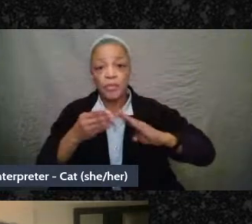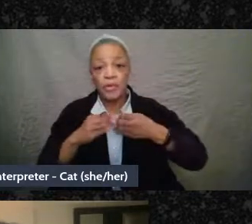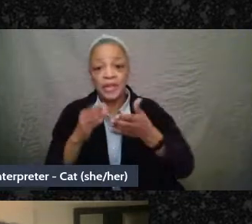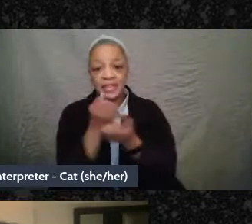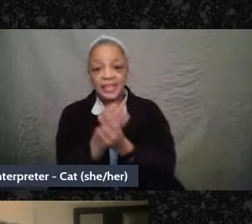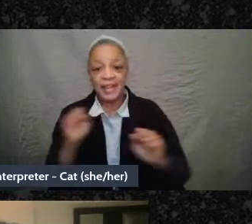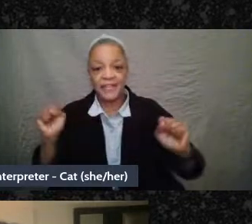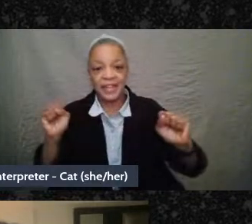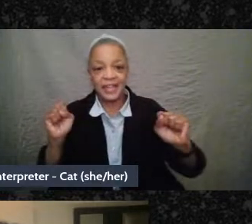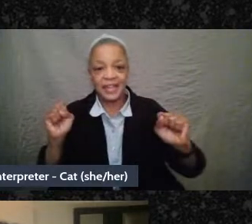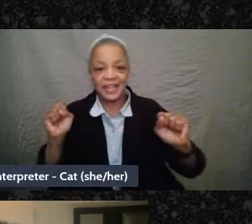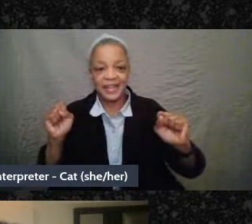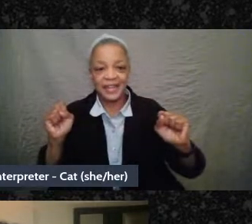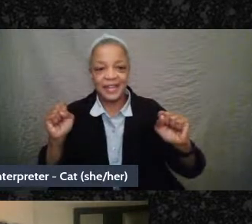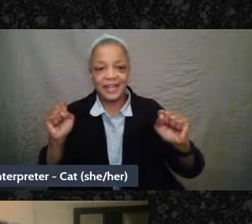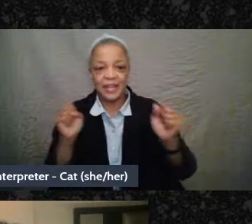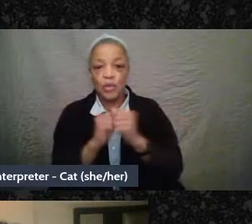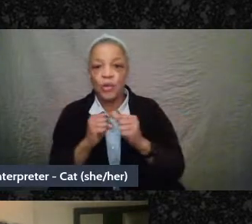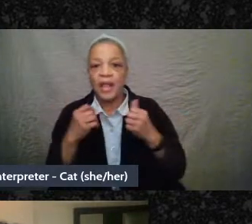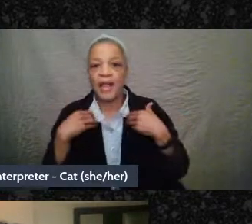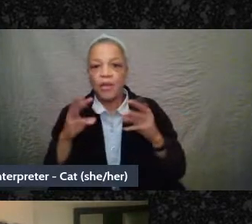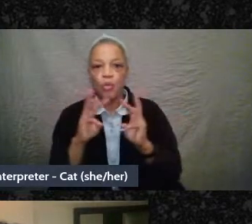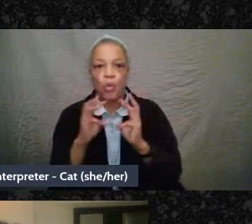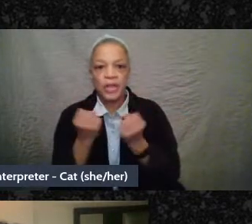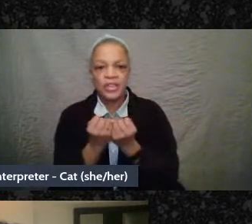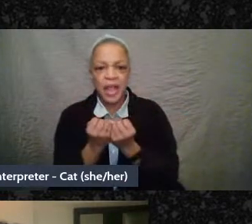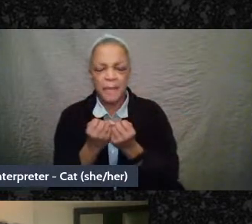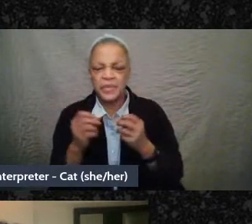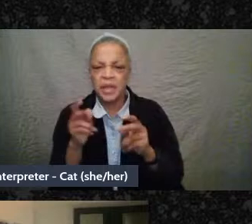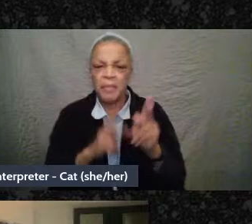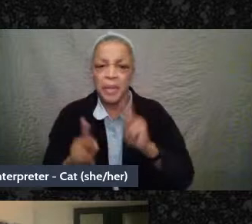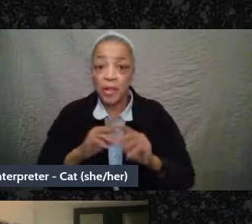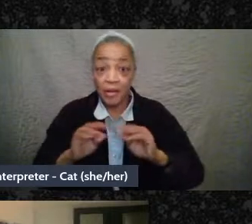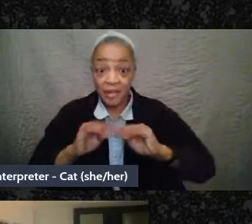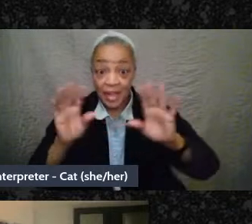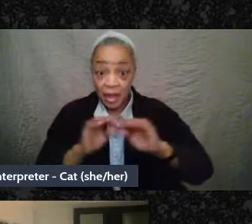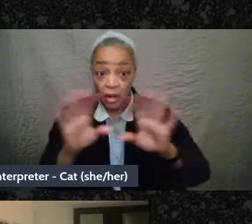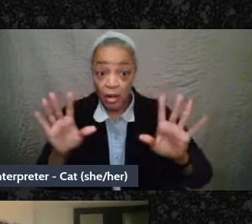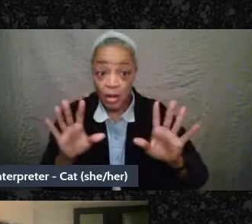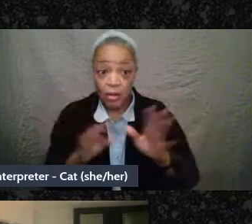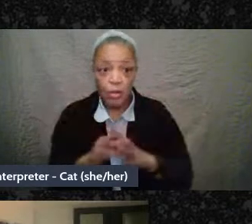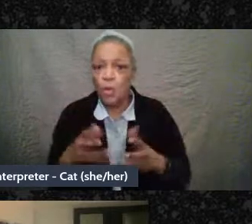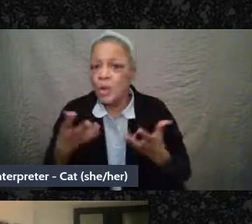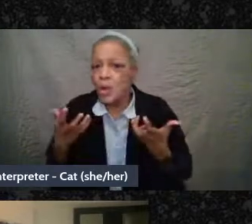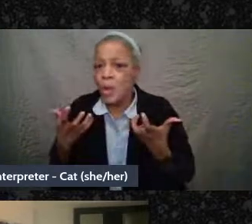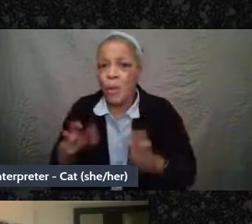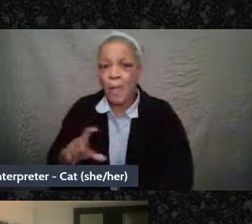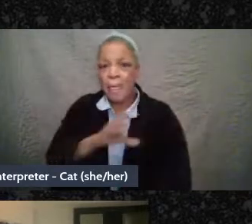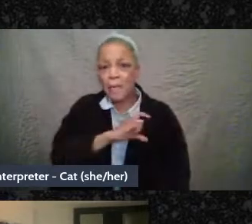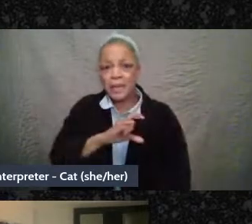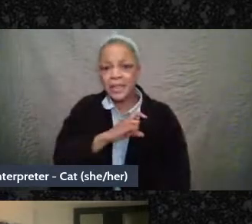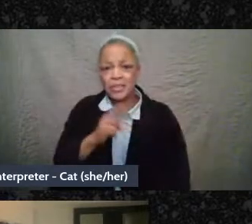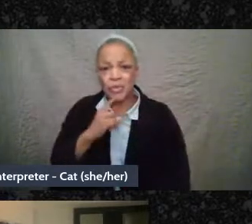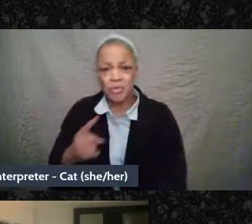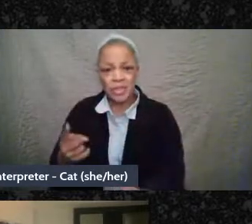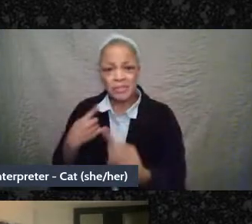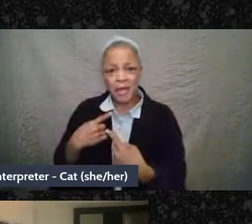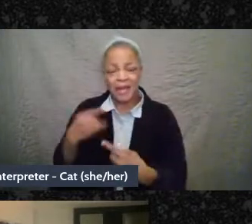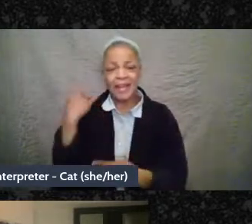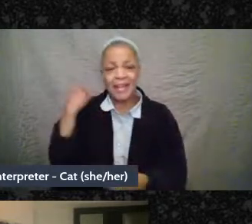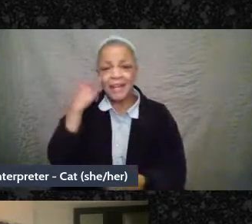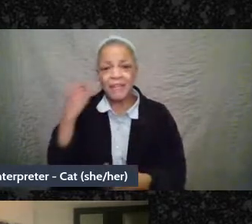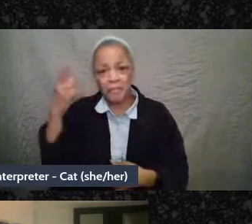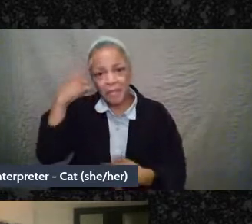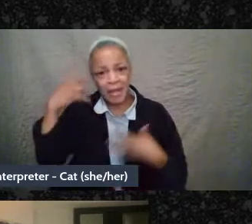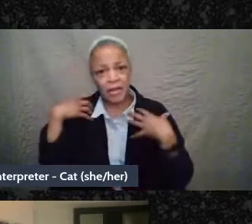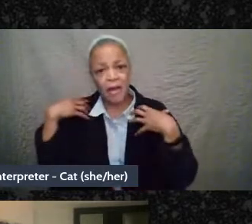we were like, yo, we engaged in workshops, and people are really clear. They're like, we don't want the police to respond when we're having a mental health crisis. We